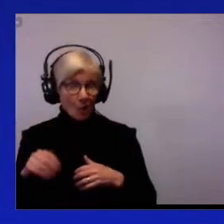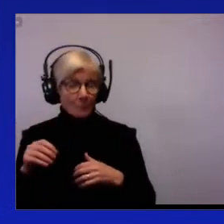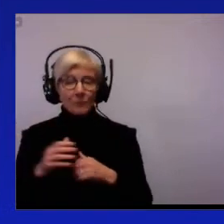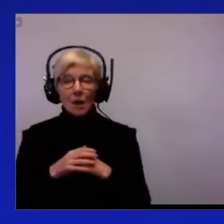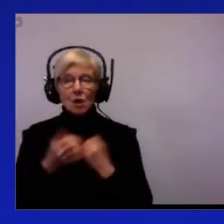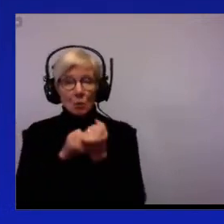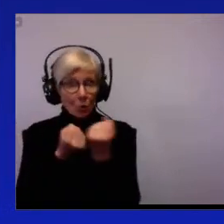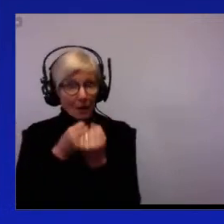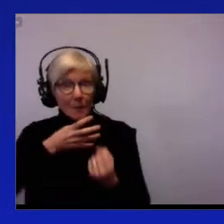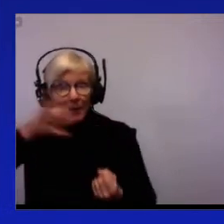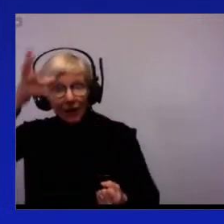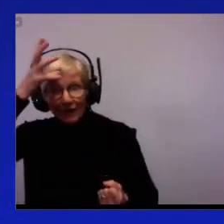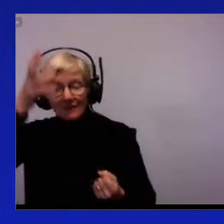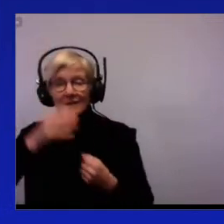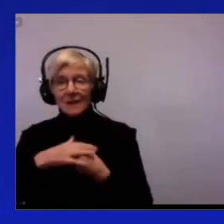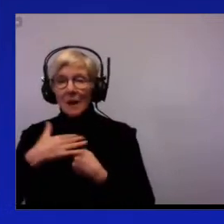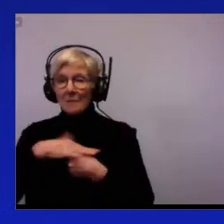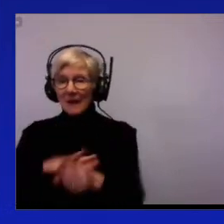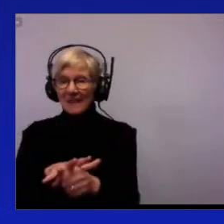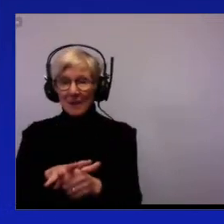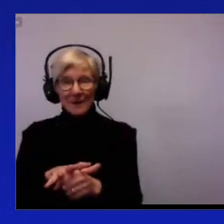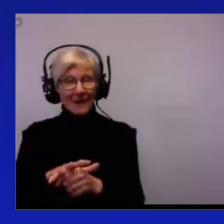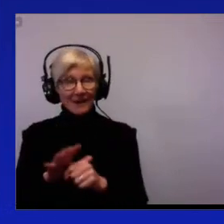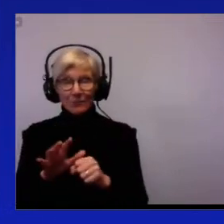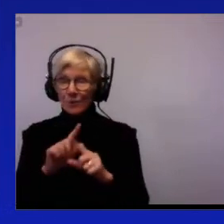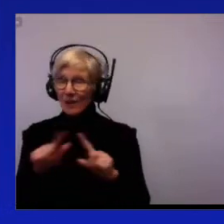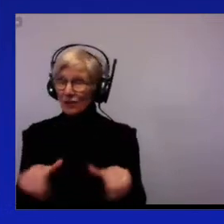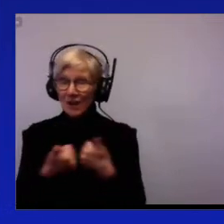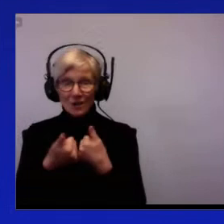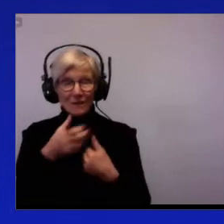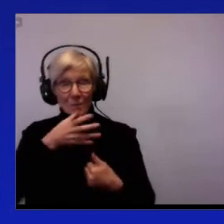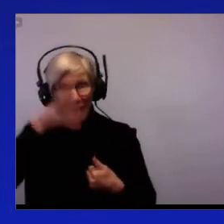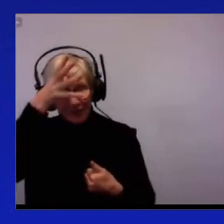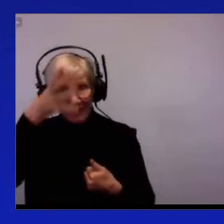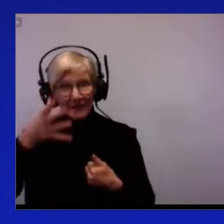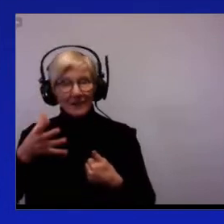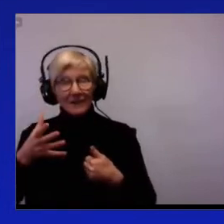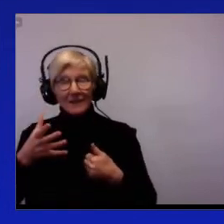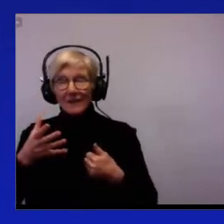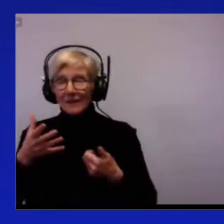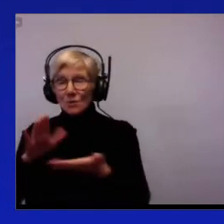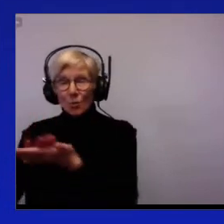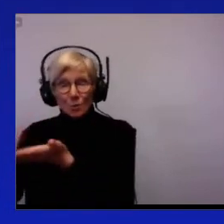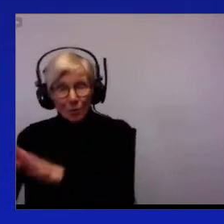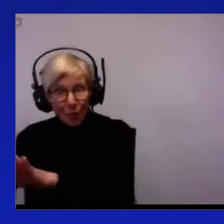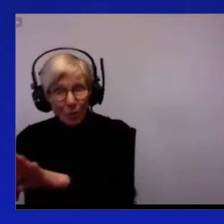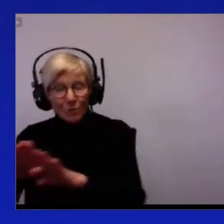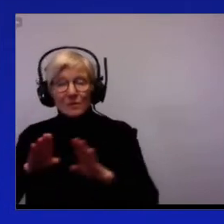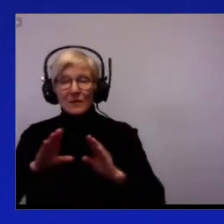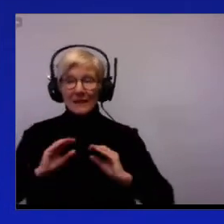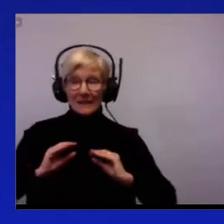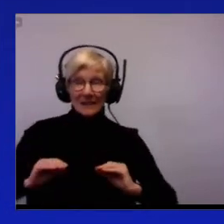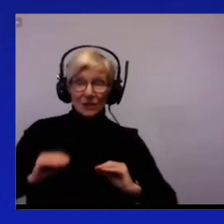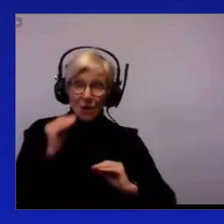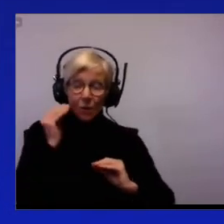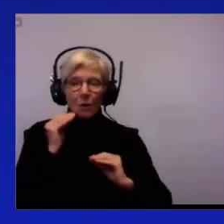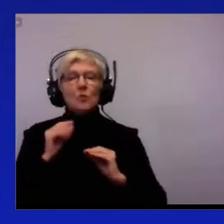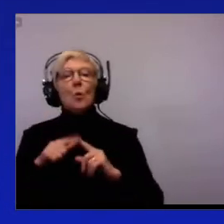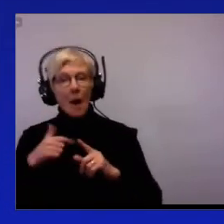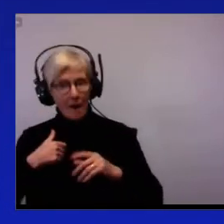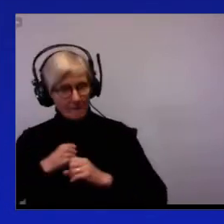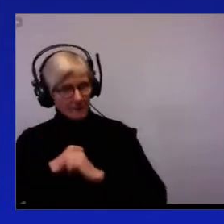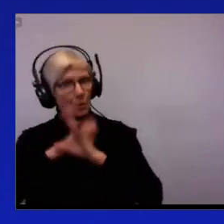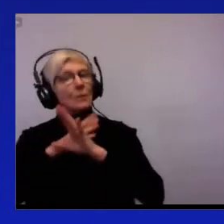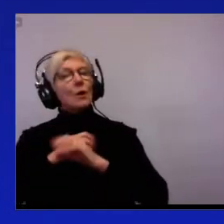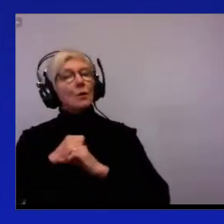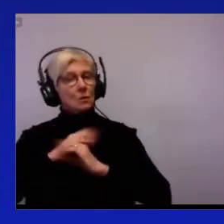parents, pandemic parenting, getting through the school closures at this point. So we will continue to